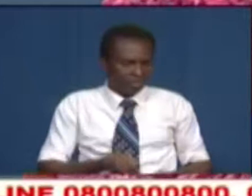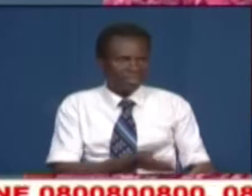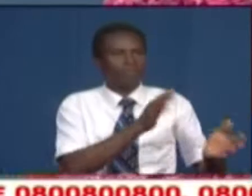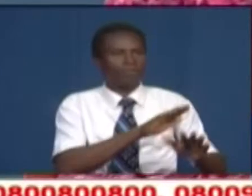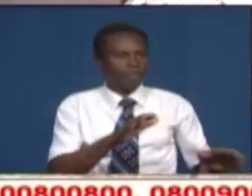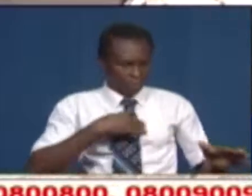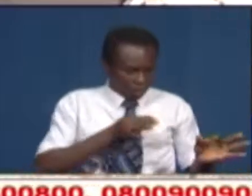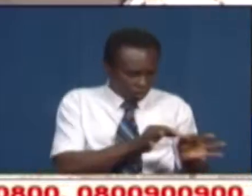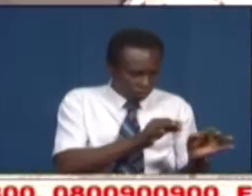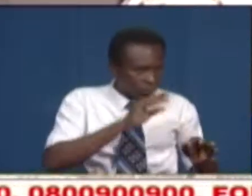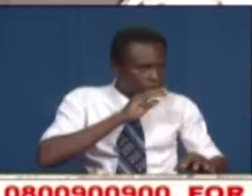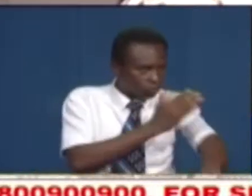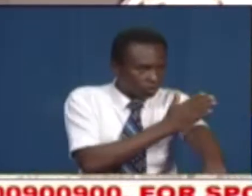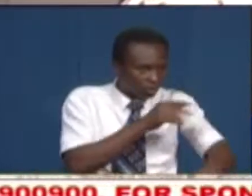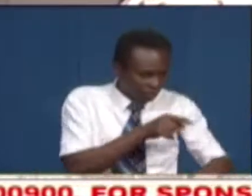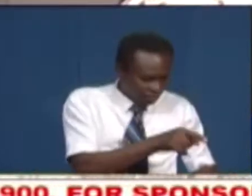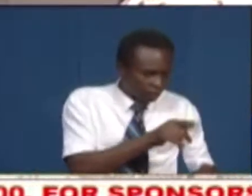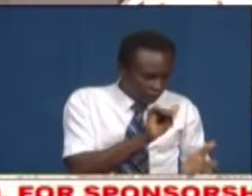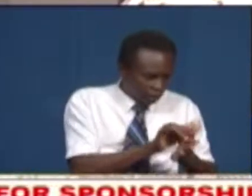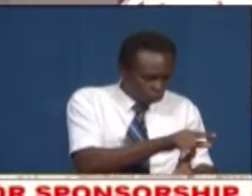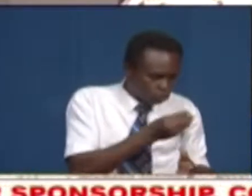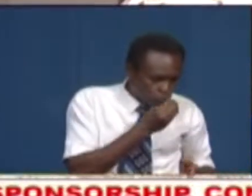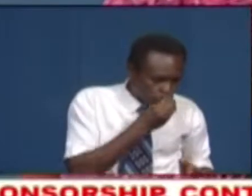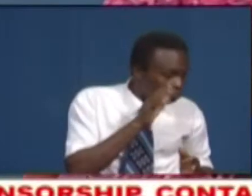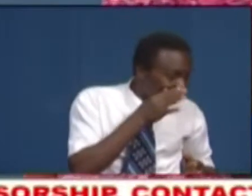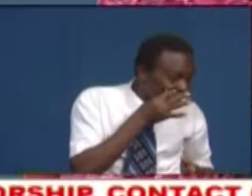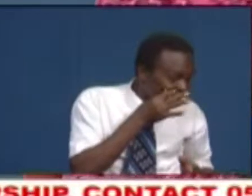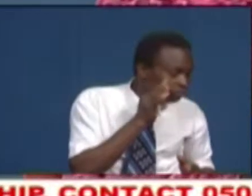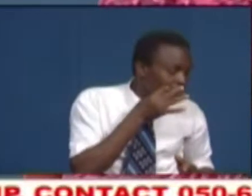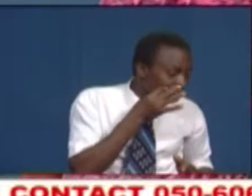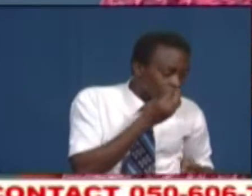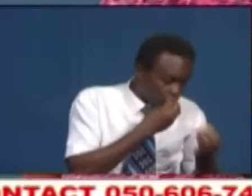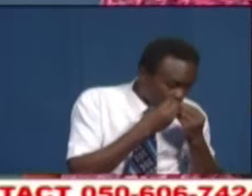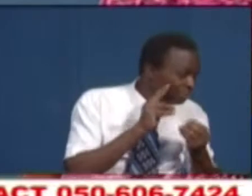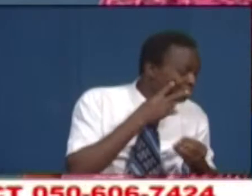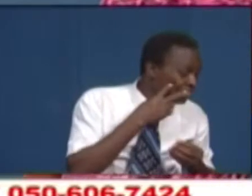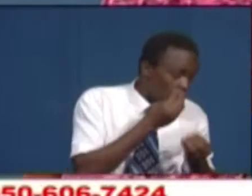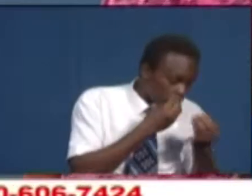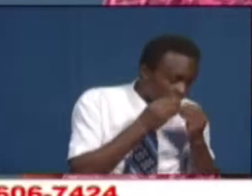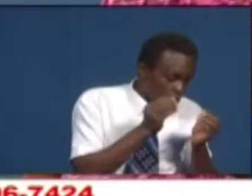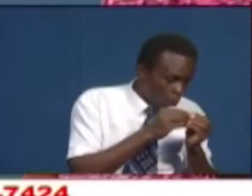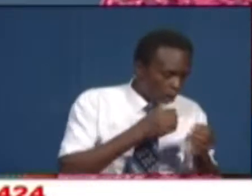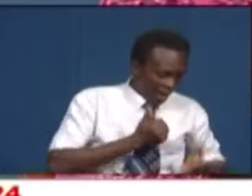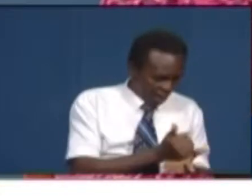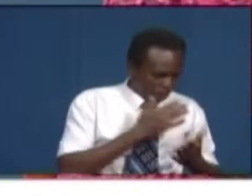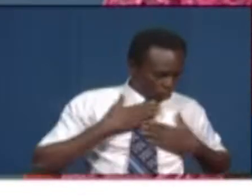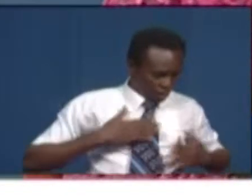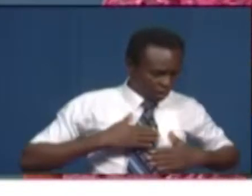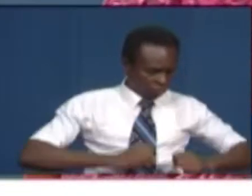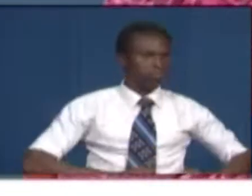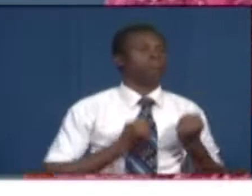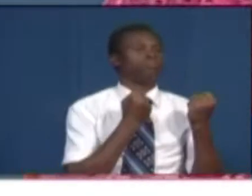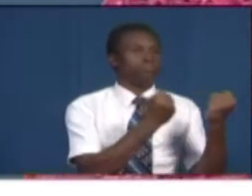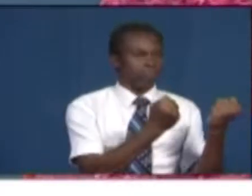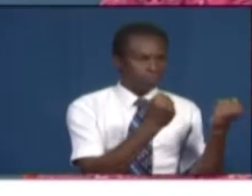know it's challenging, especially at that tender age, to include vegetables. I've had challenges in the initial stage.